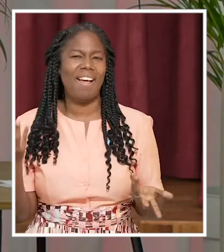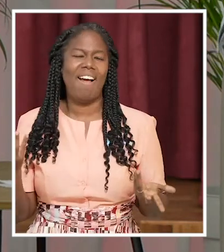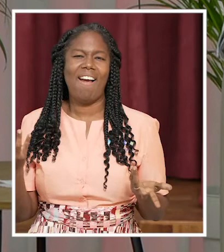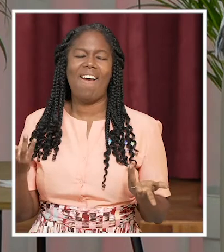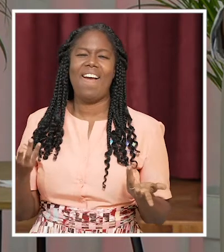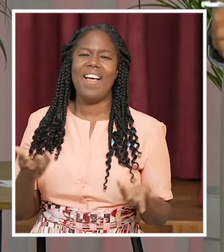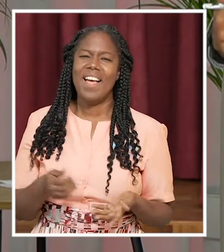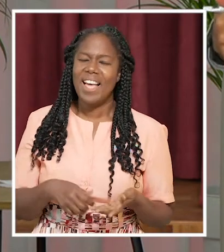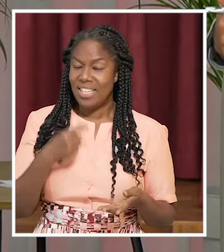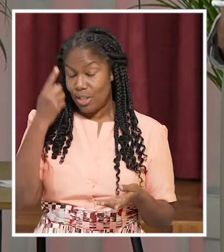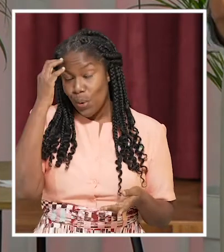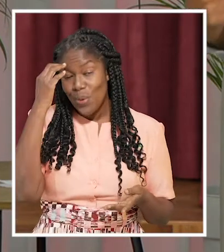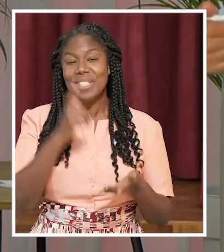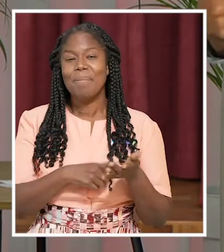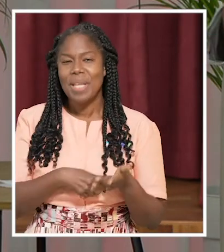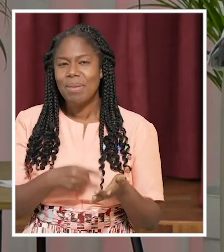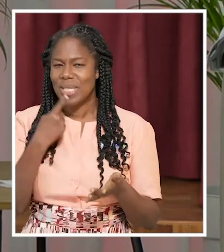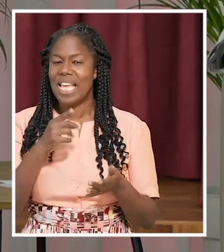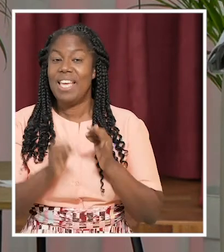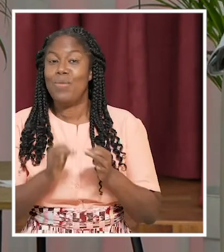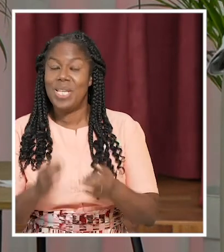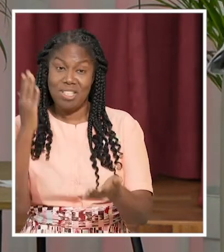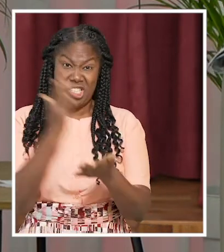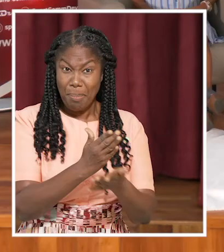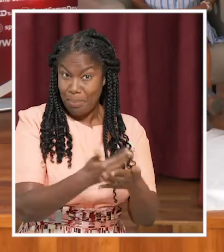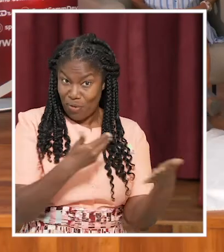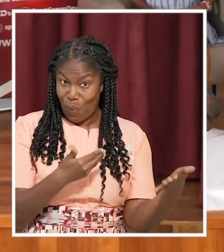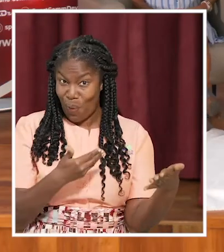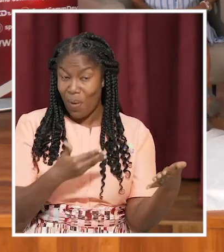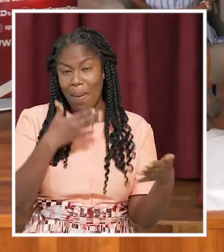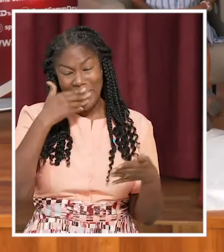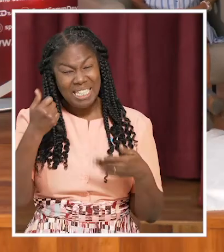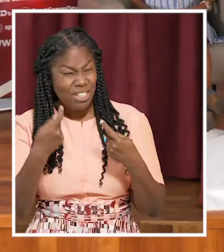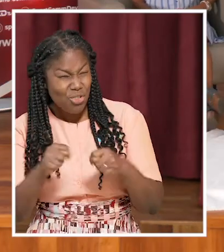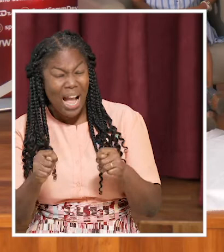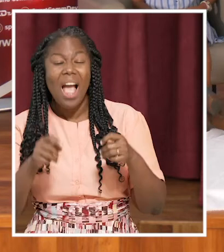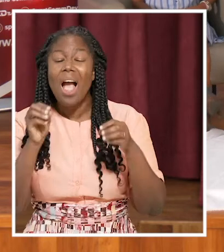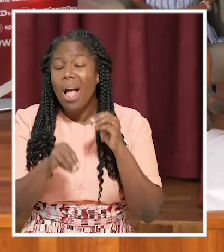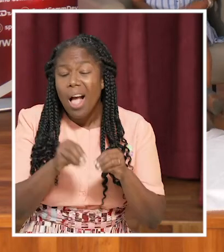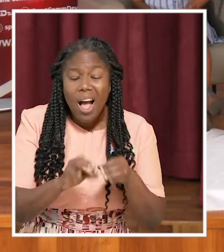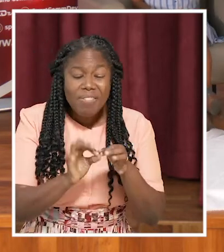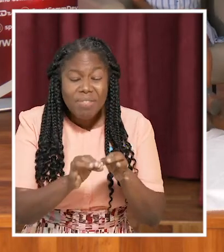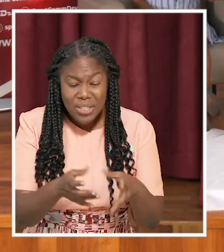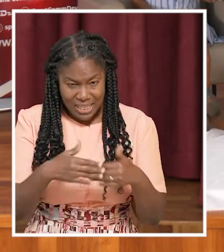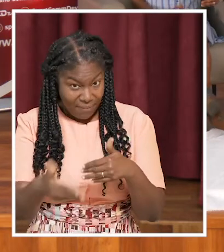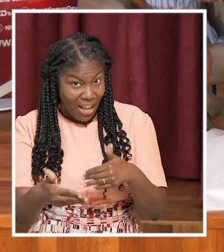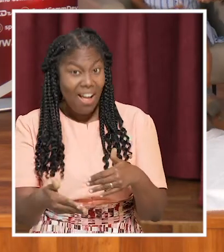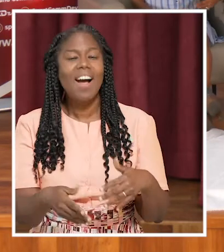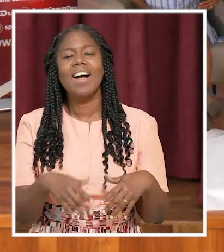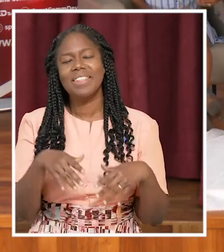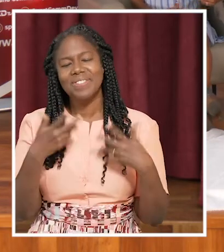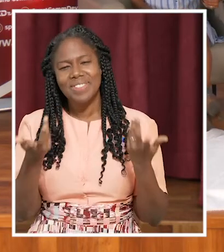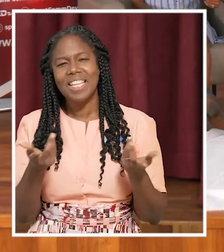say, prevention is better than cure? Preventative, preventative measures. Yes, there could be. You have to recognize first